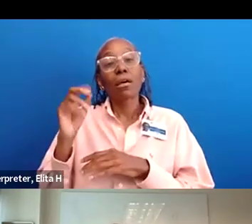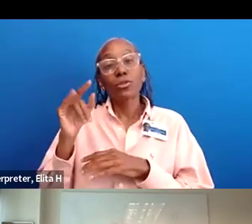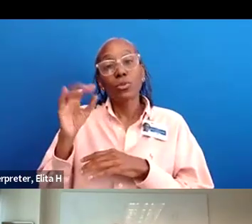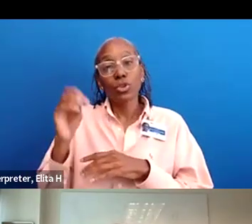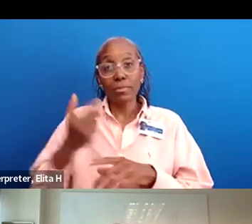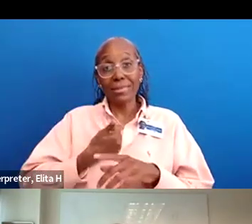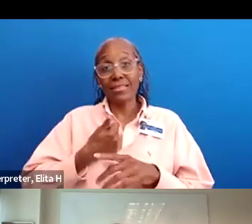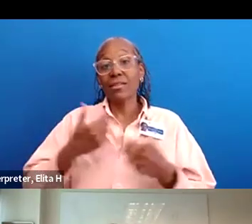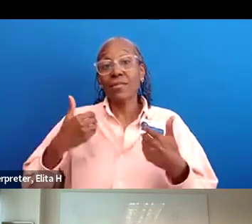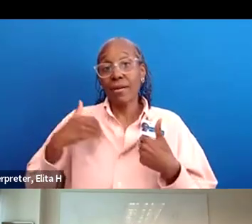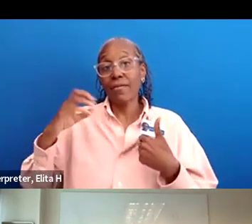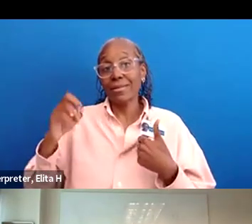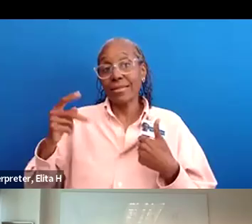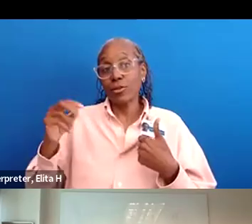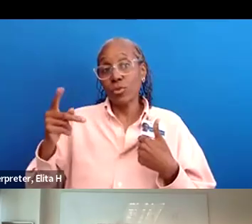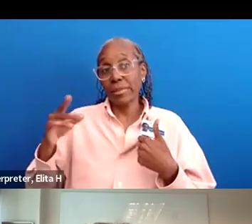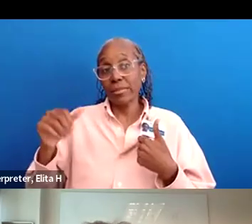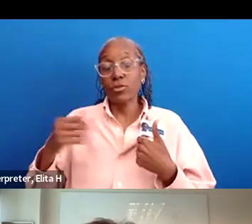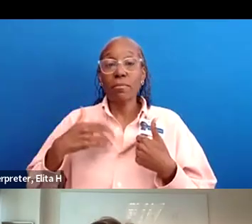cord injury that took place,